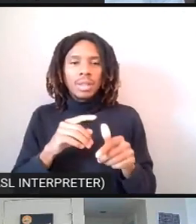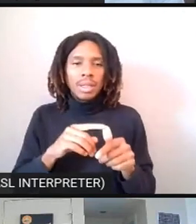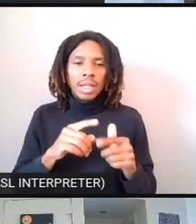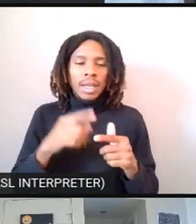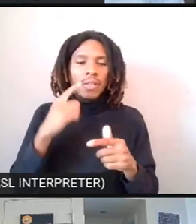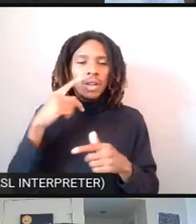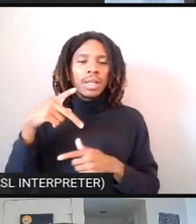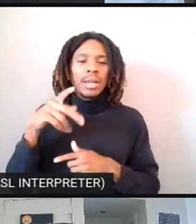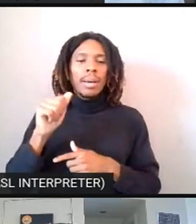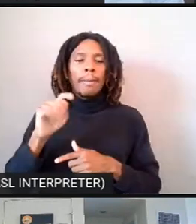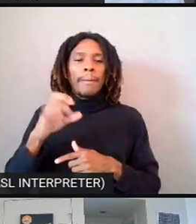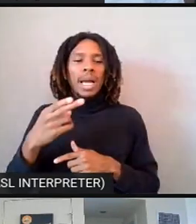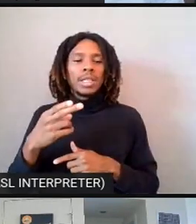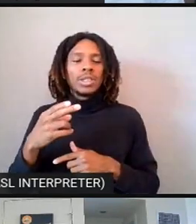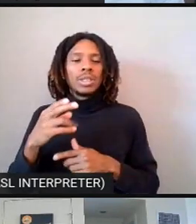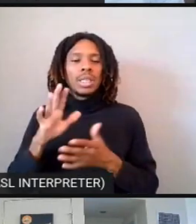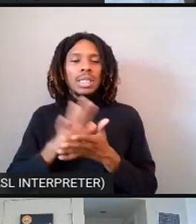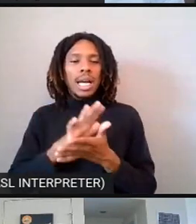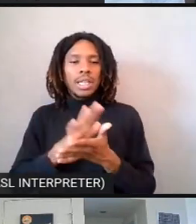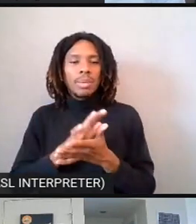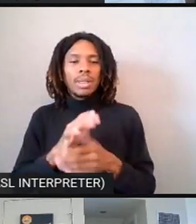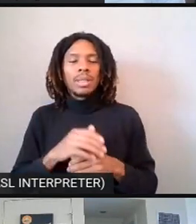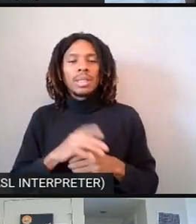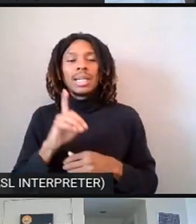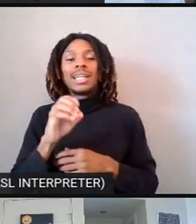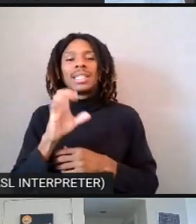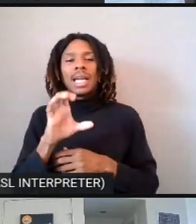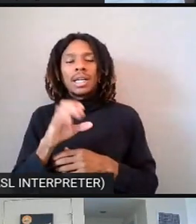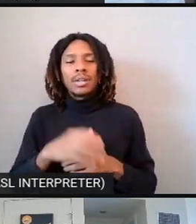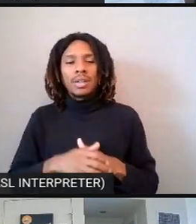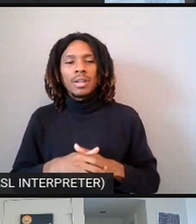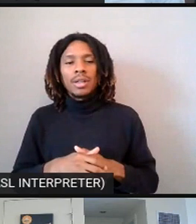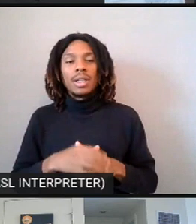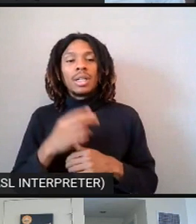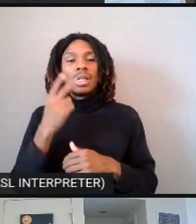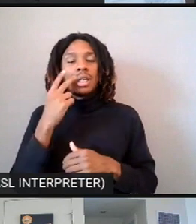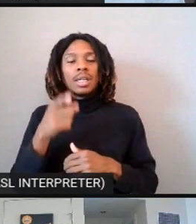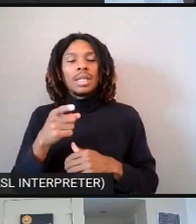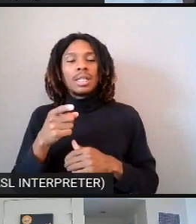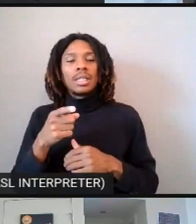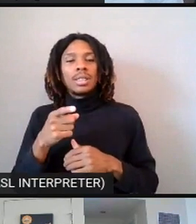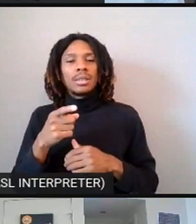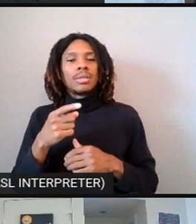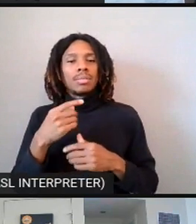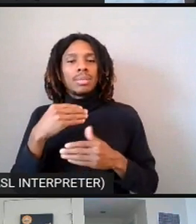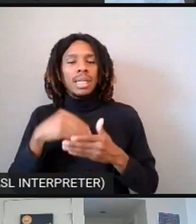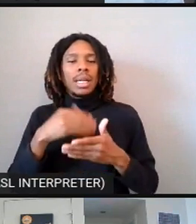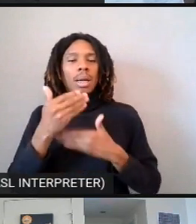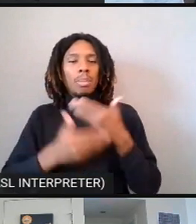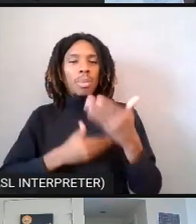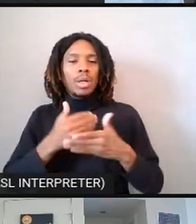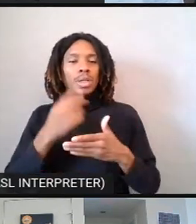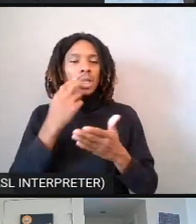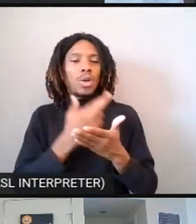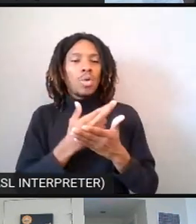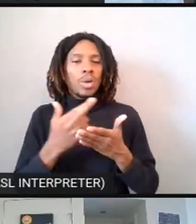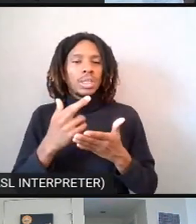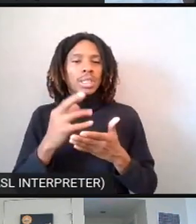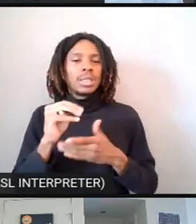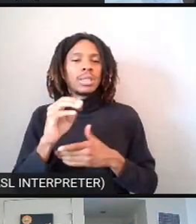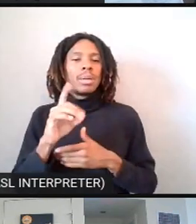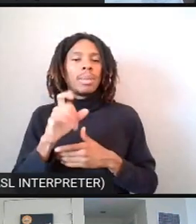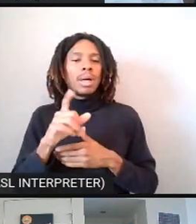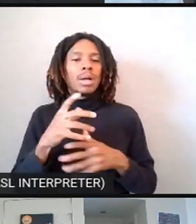document. And you see that this operation is in progress, and you see the resource model get updated with